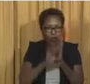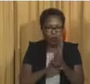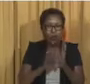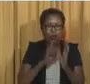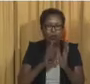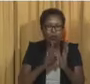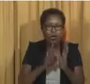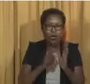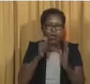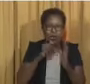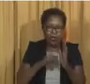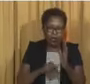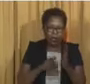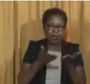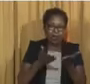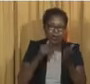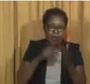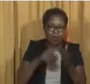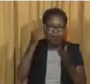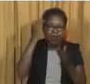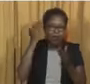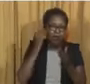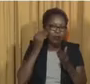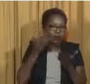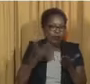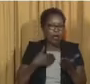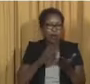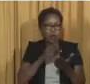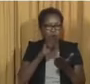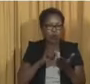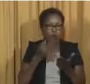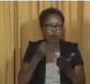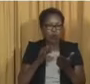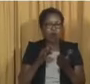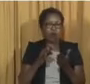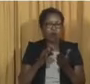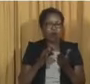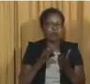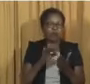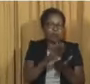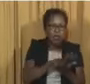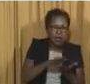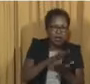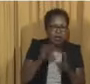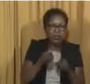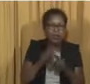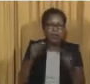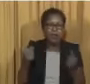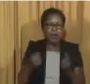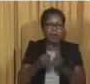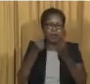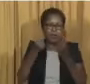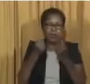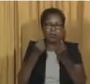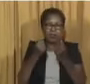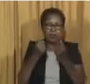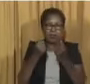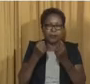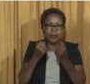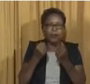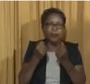case, this court grappled with the question of the scope and effect of the ouster of the judicial review